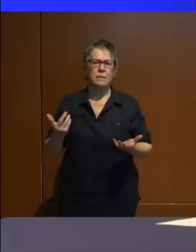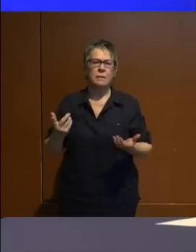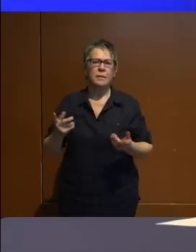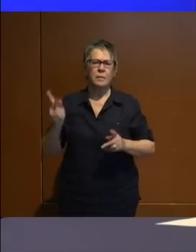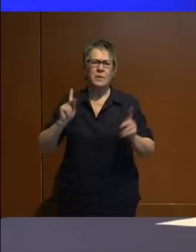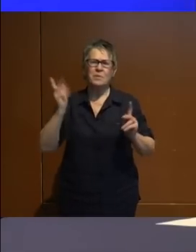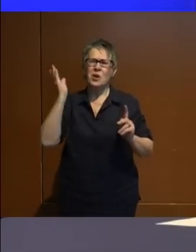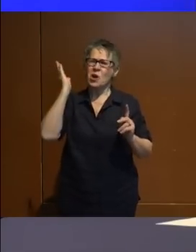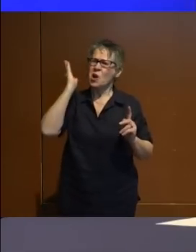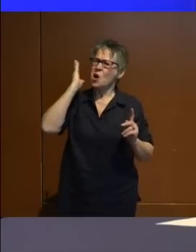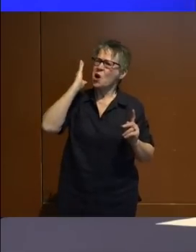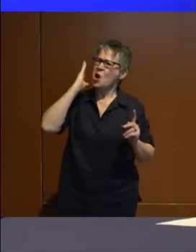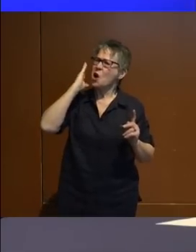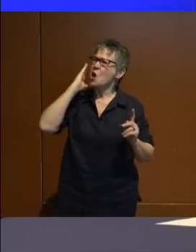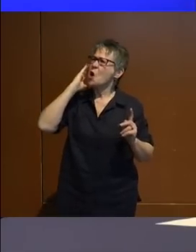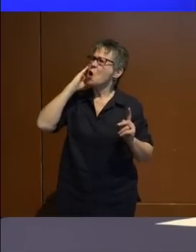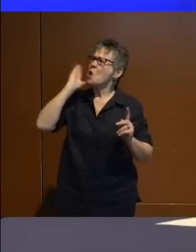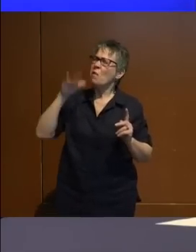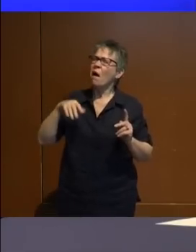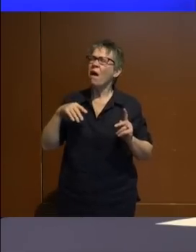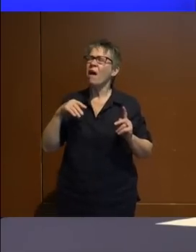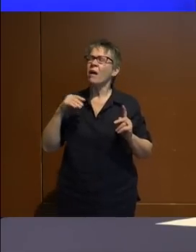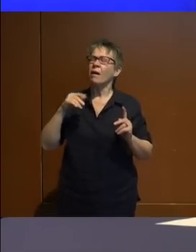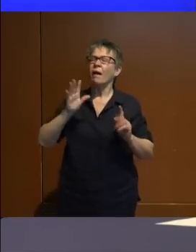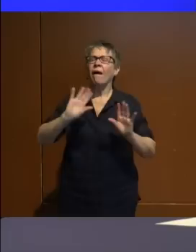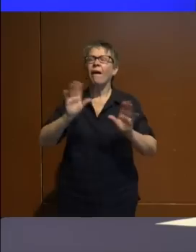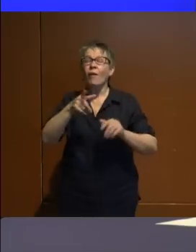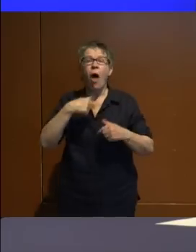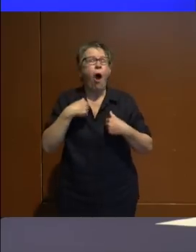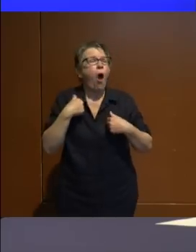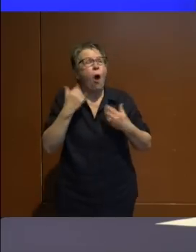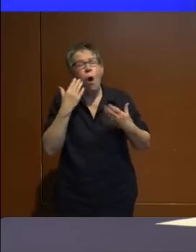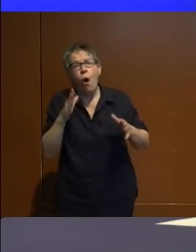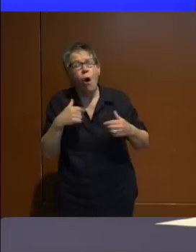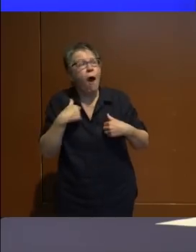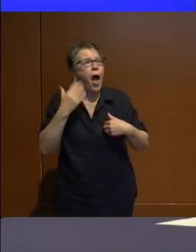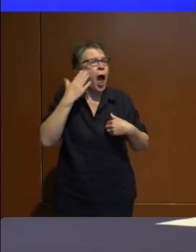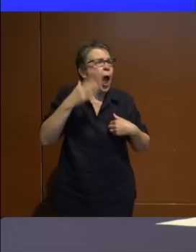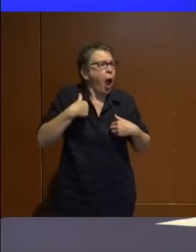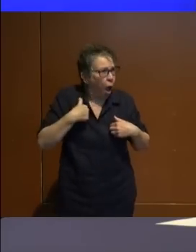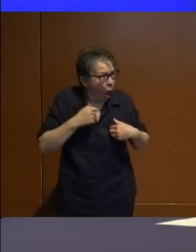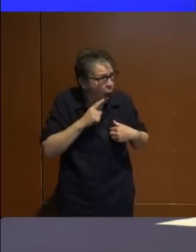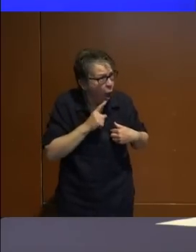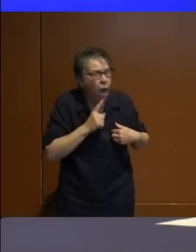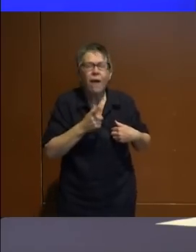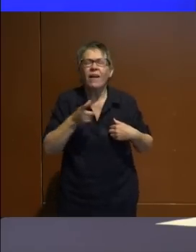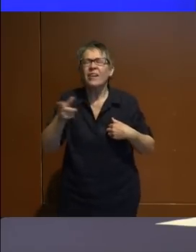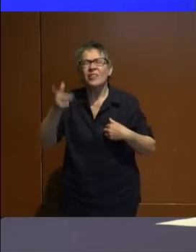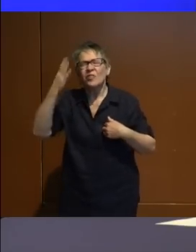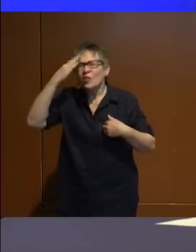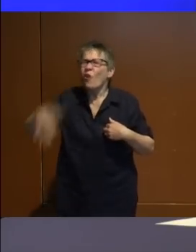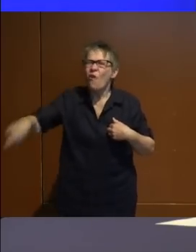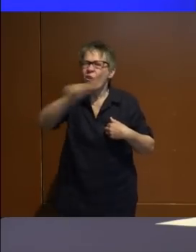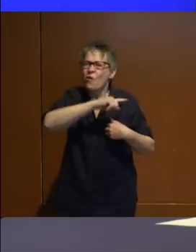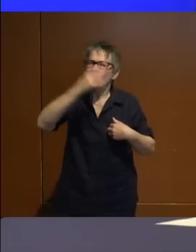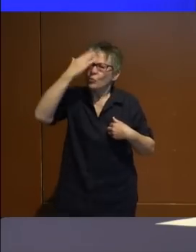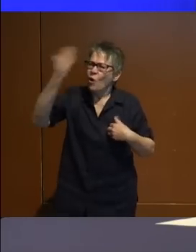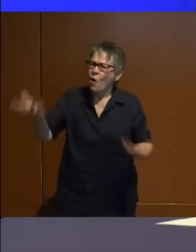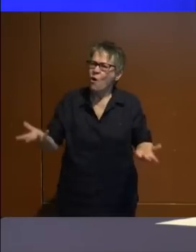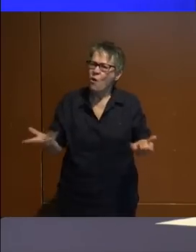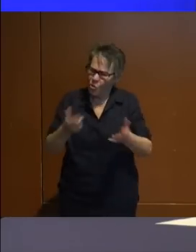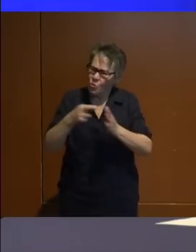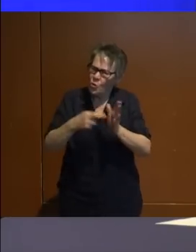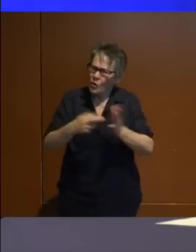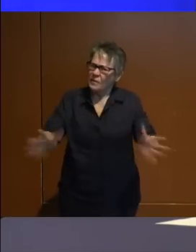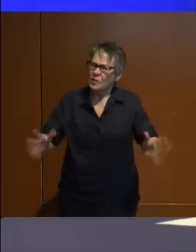and night. But for somebody to willfully ignore this and put someone else's life at stake, and you're doing it, by the way, if you have a gathering,